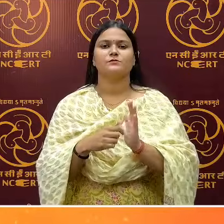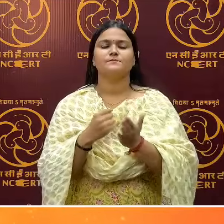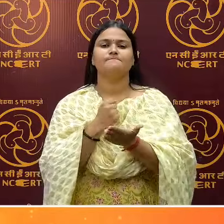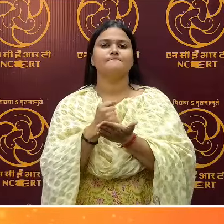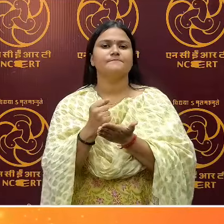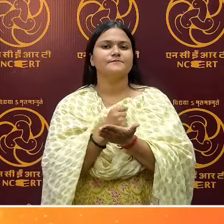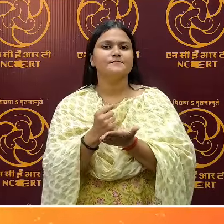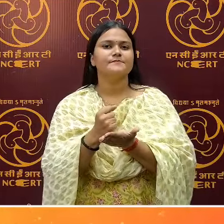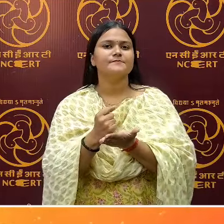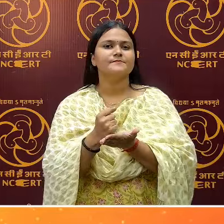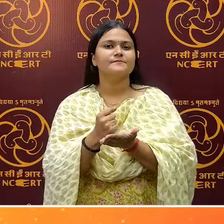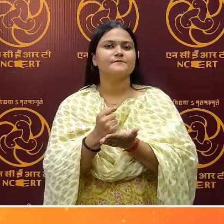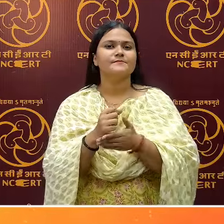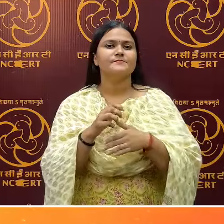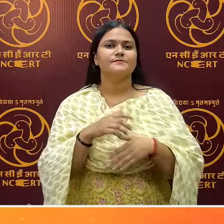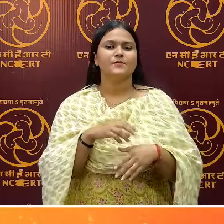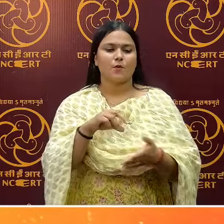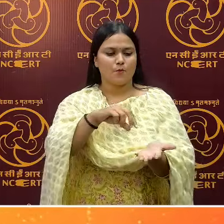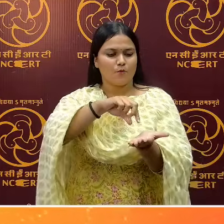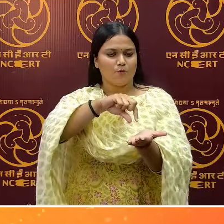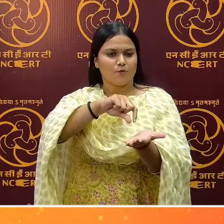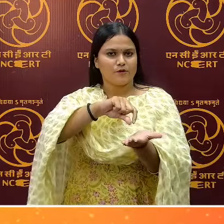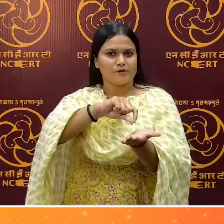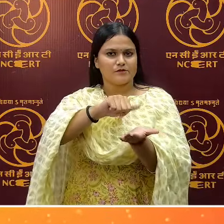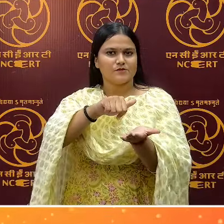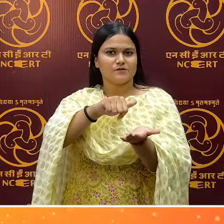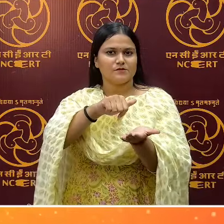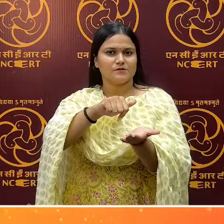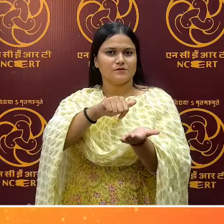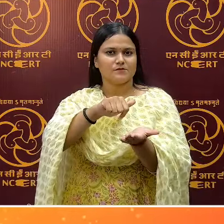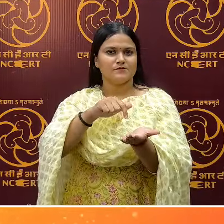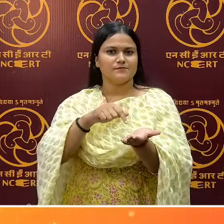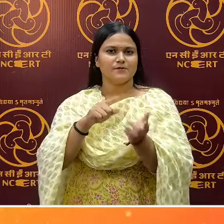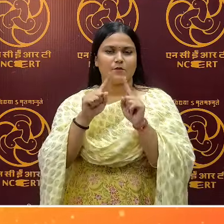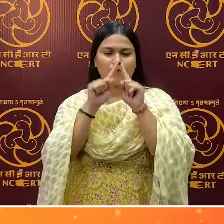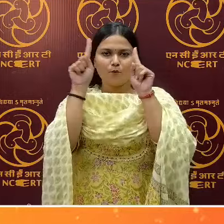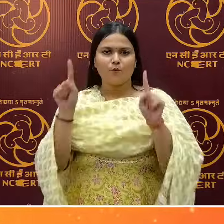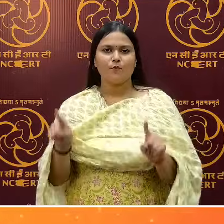this and rotate for our students. Okay.